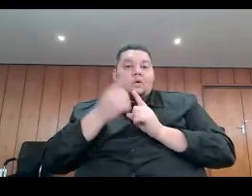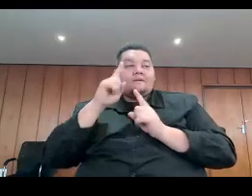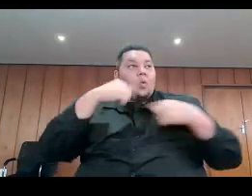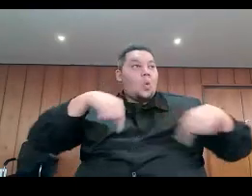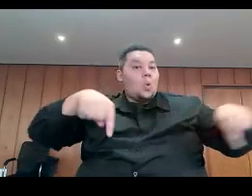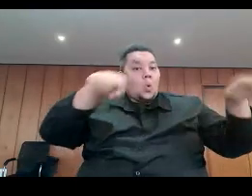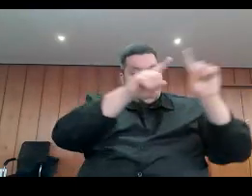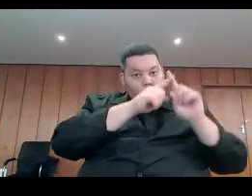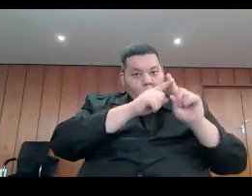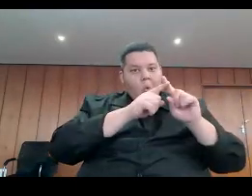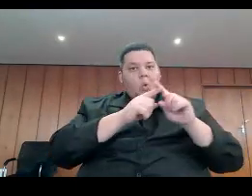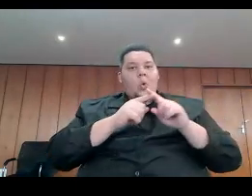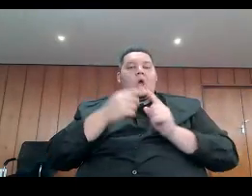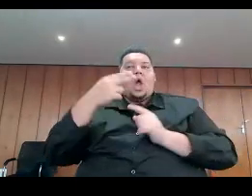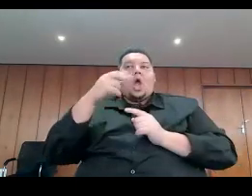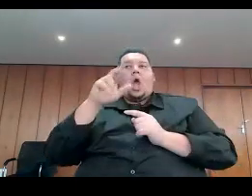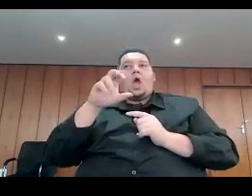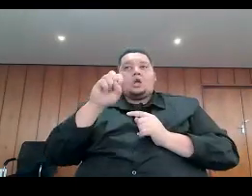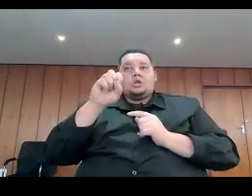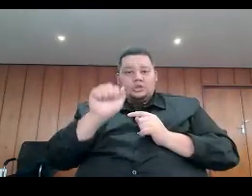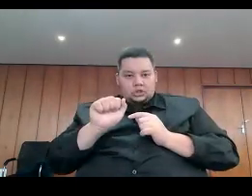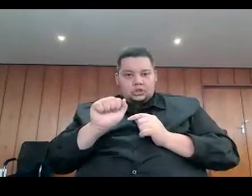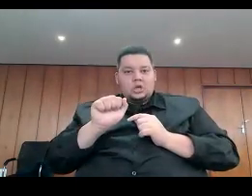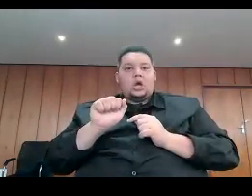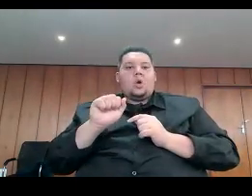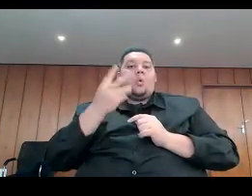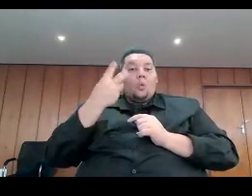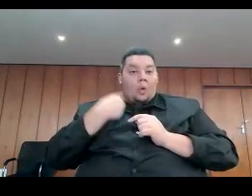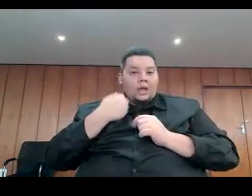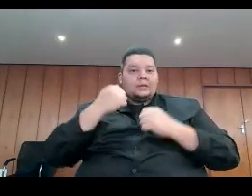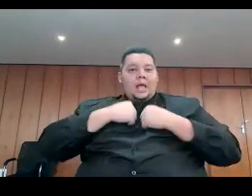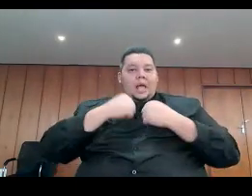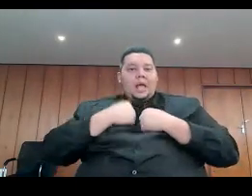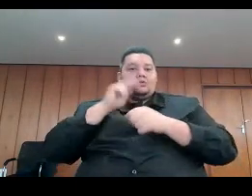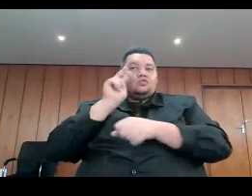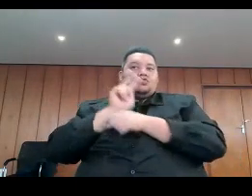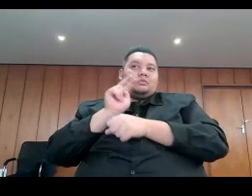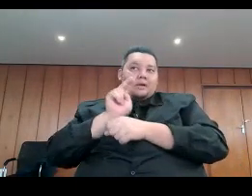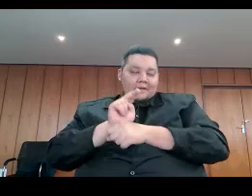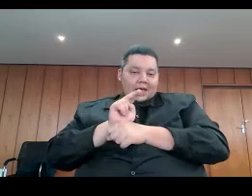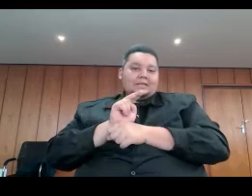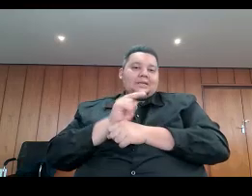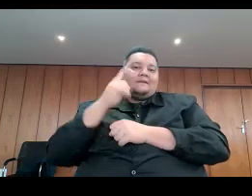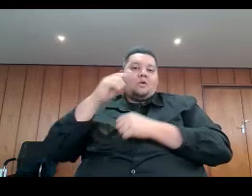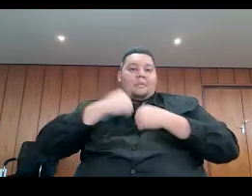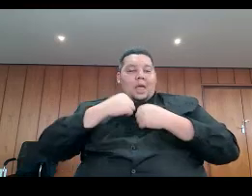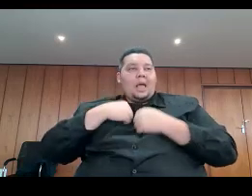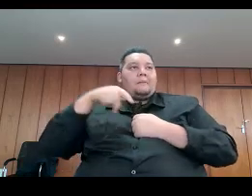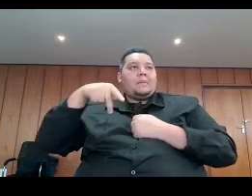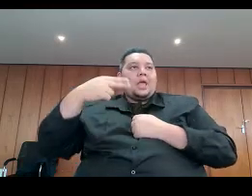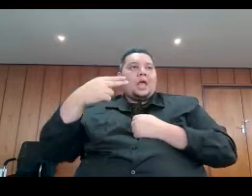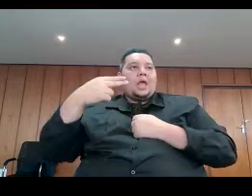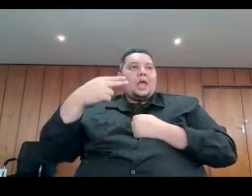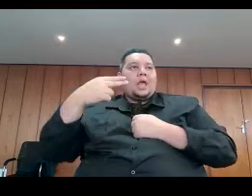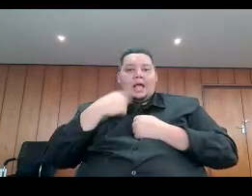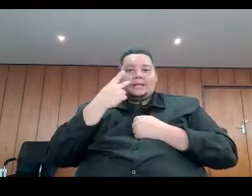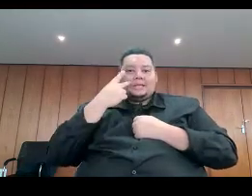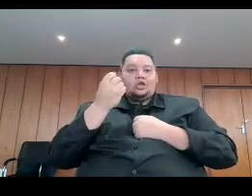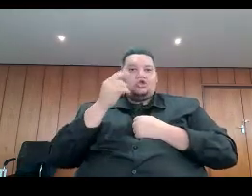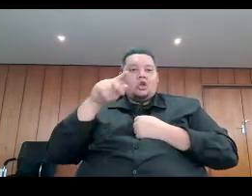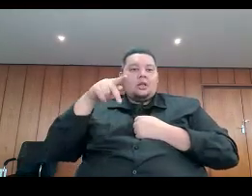well, Harsha has been or was my supervisor for my PhD as well. I see Dr. Pillay is here as